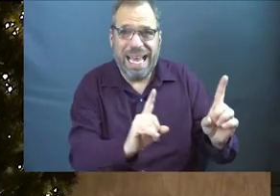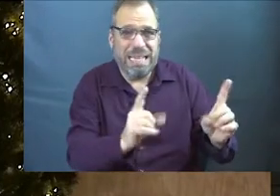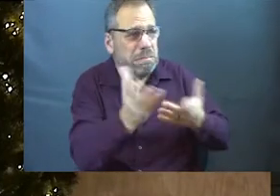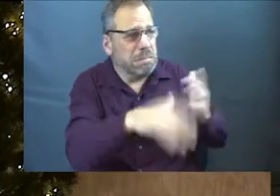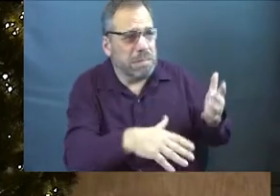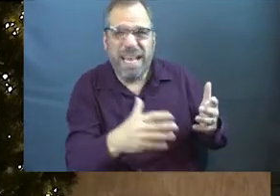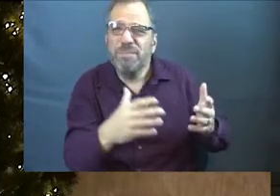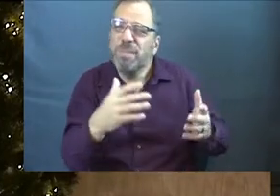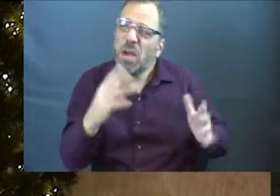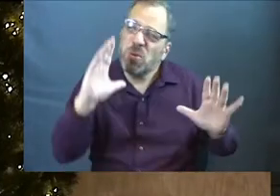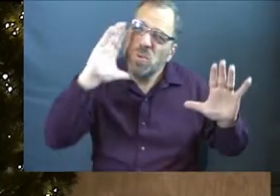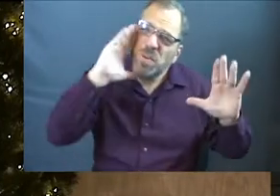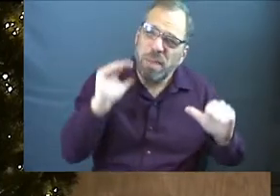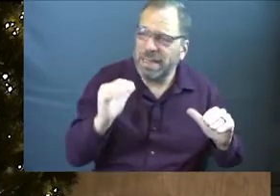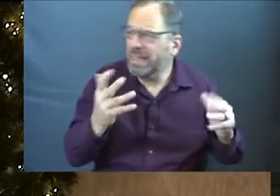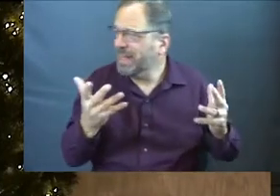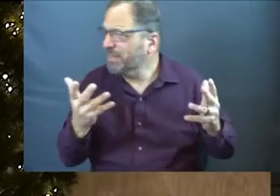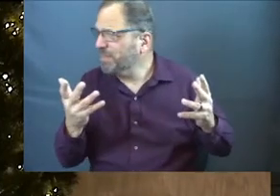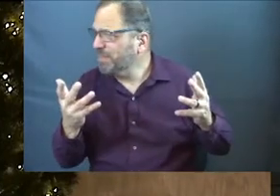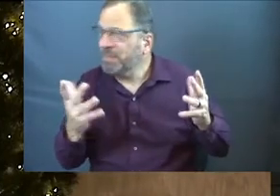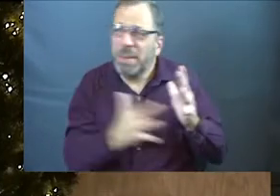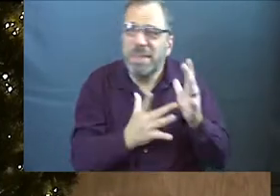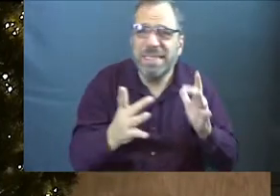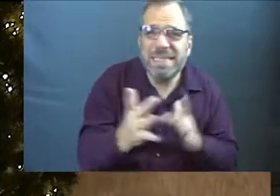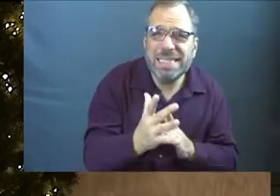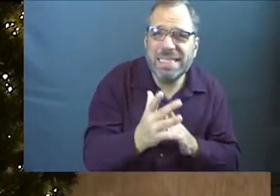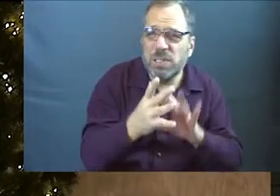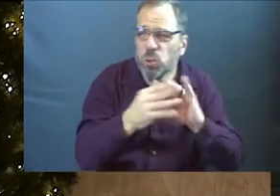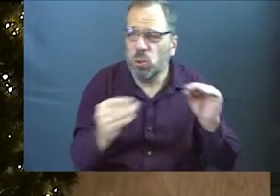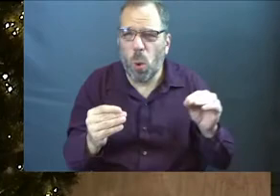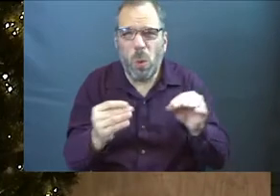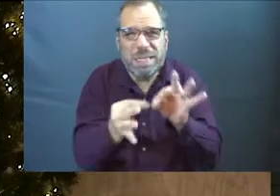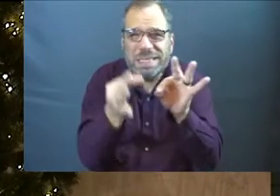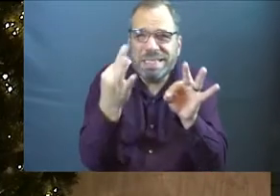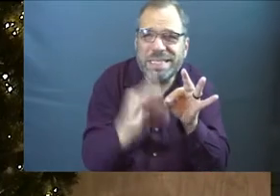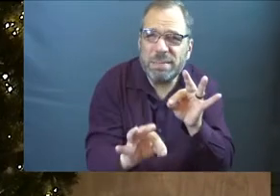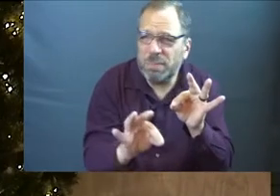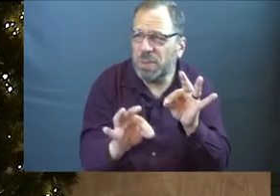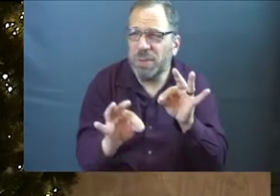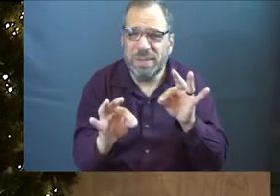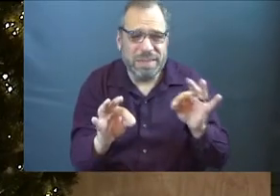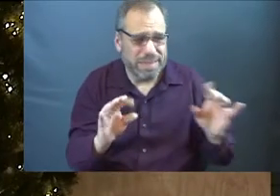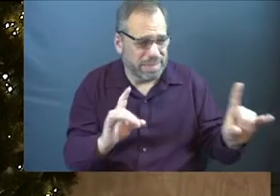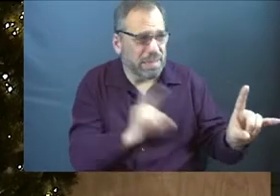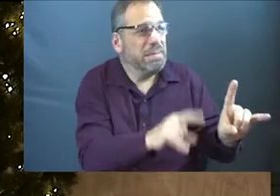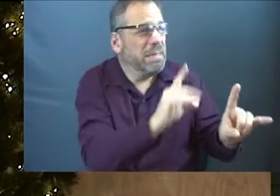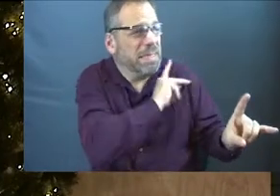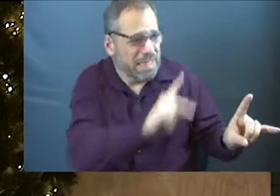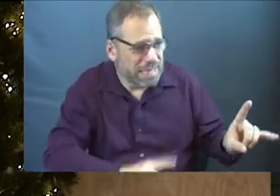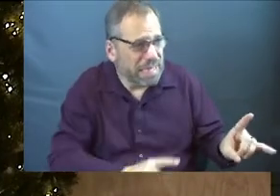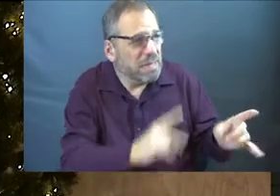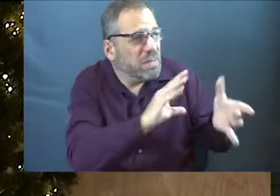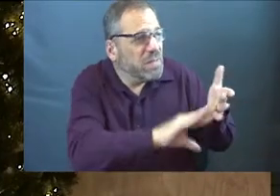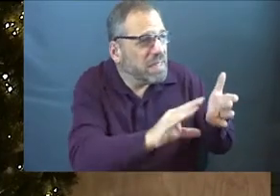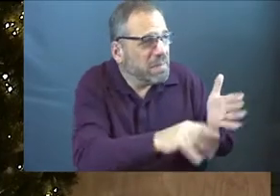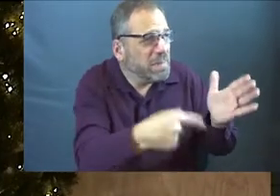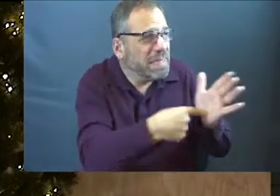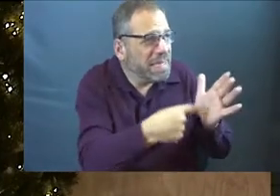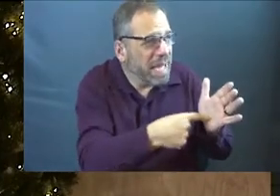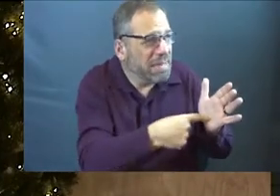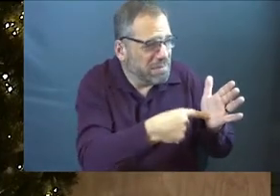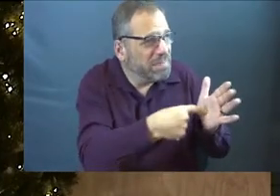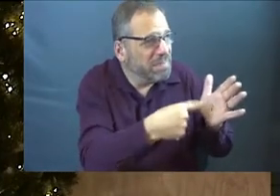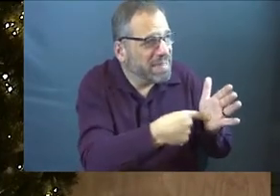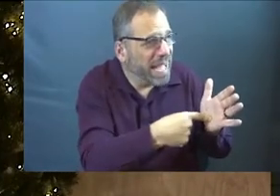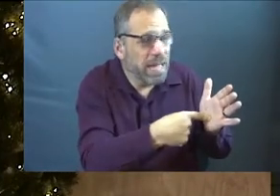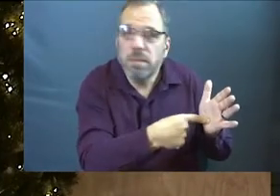and you kind of expect Jesus to tell the story ultra simply, and maybe the servant would just come and say, hey, king, would you forgive me for my $1 billion